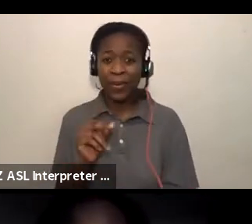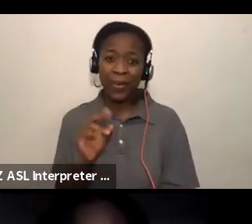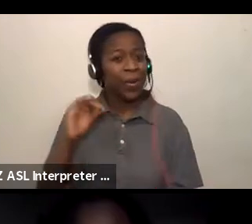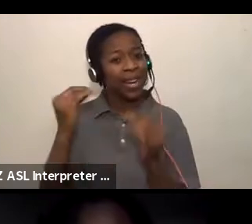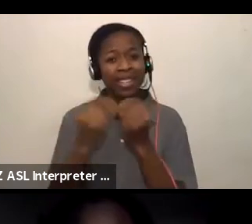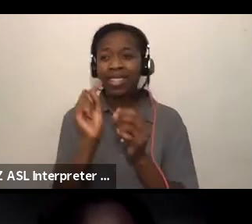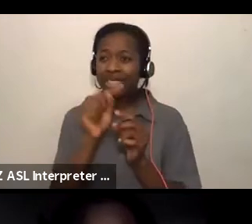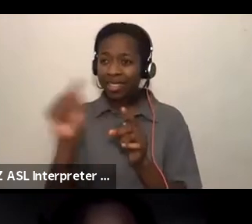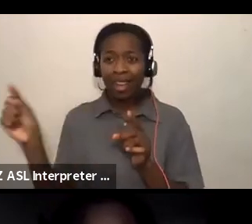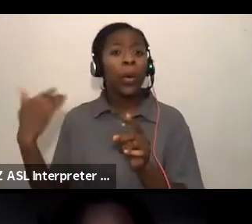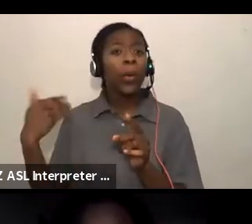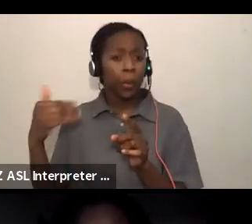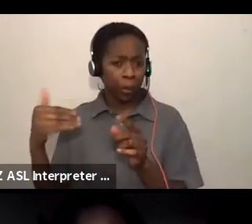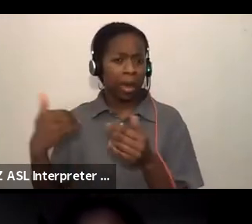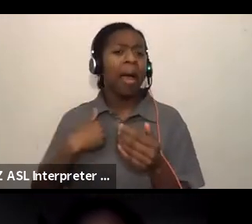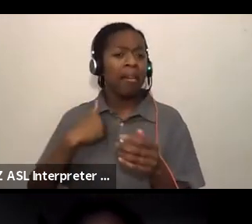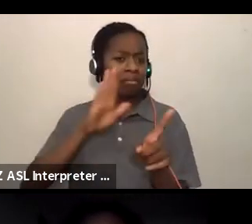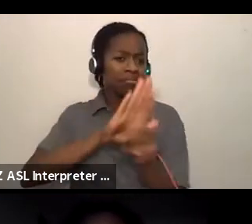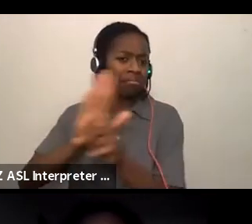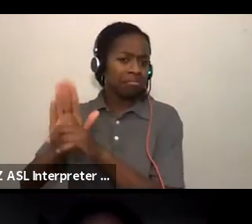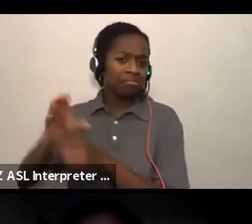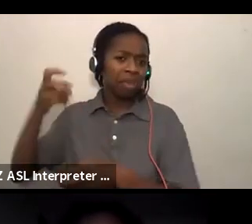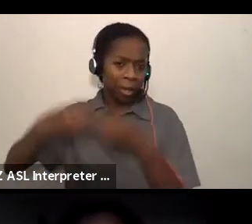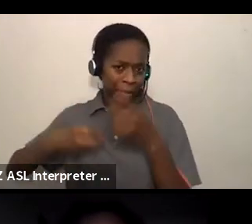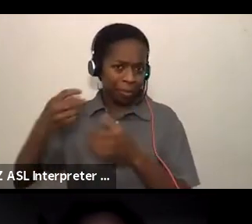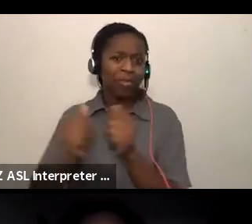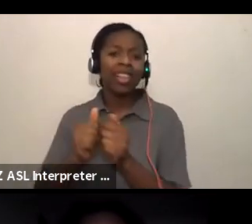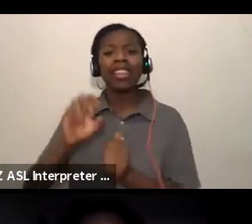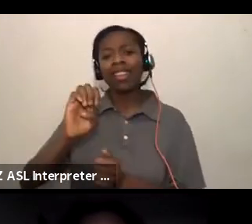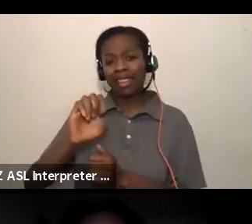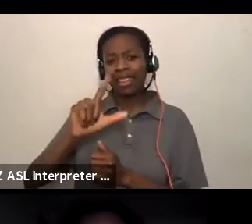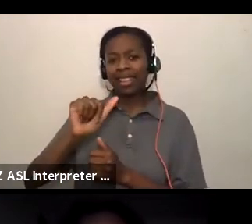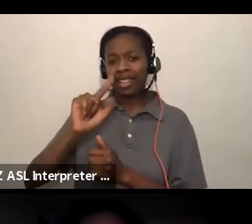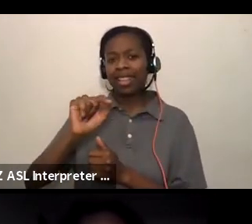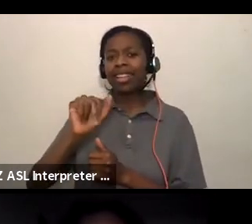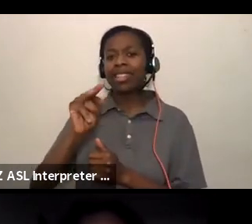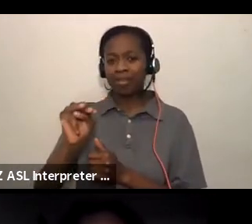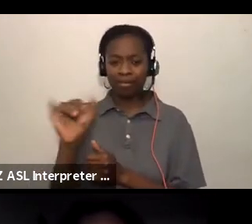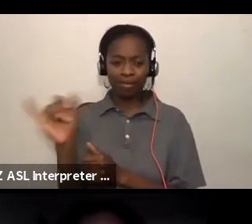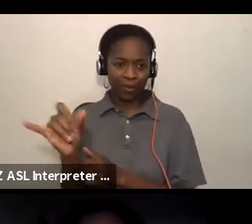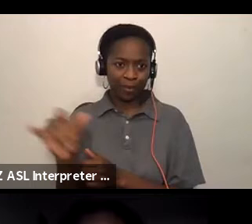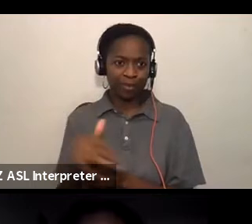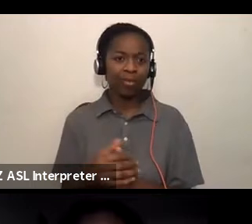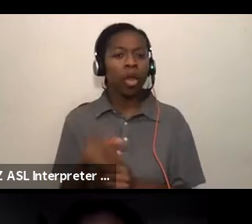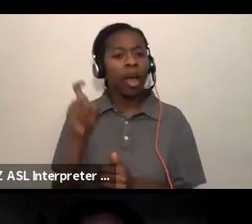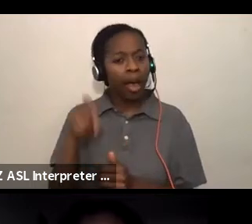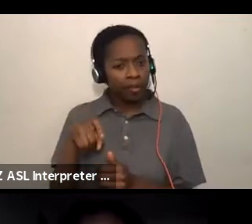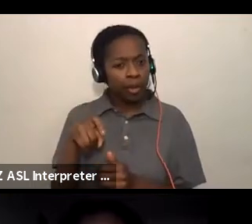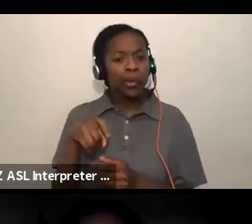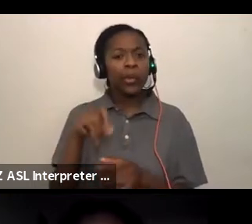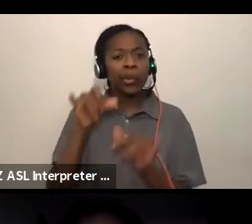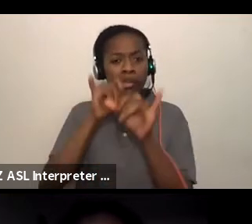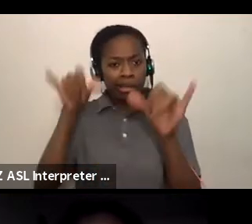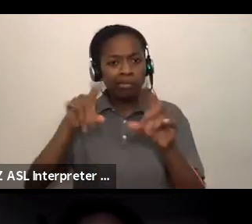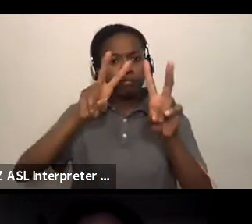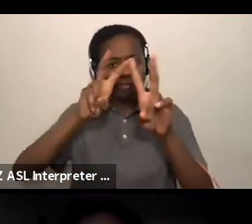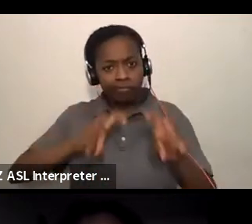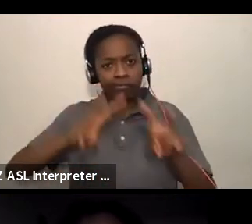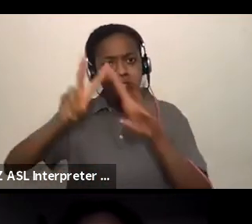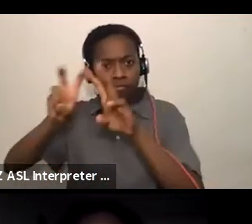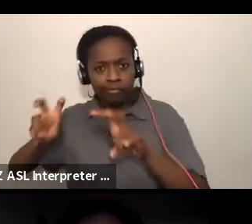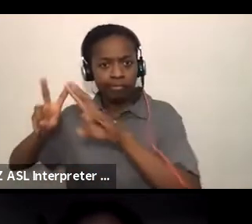own in terms of elitism as well. I mean, so, you know, you work within the systems, and hopefully as you